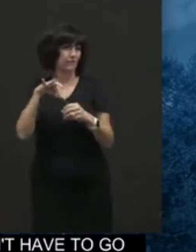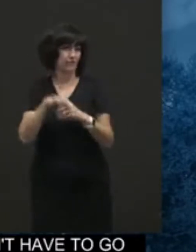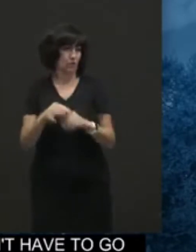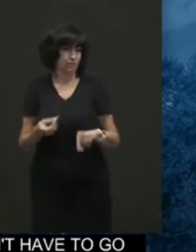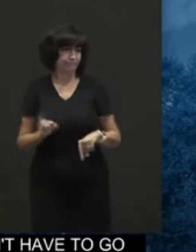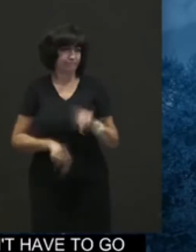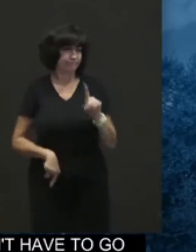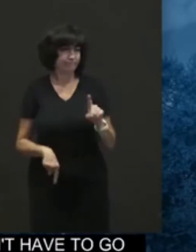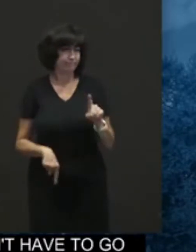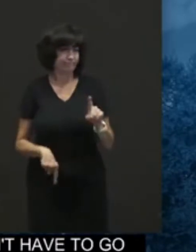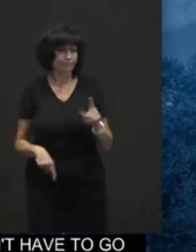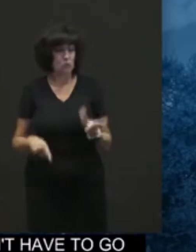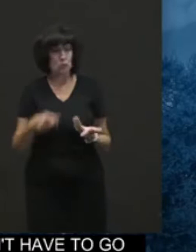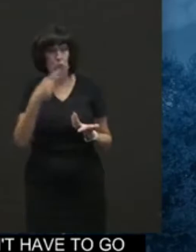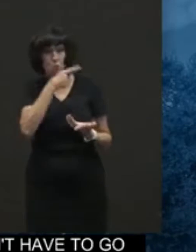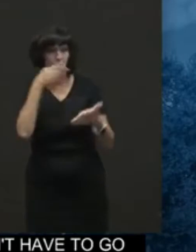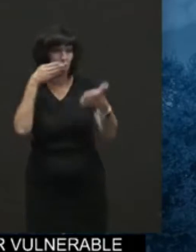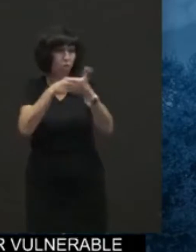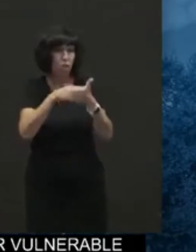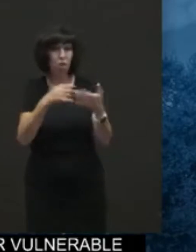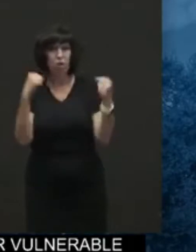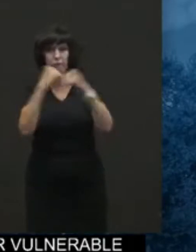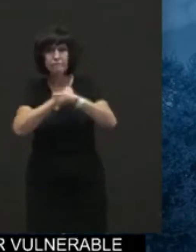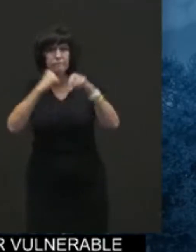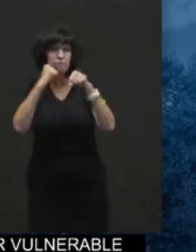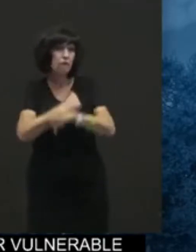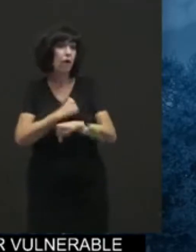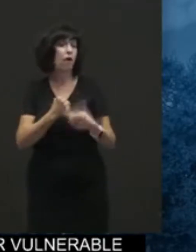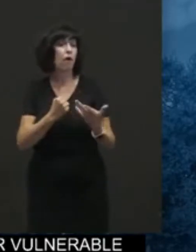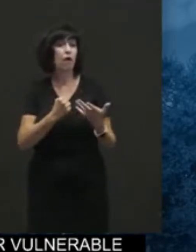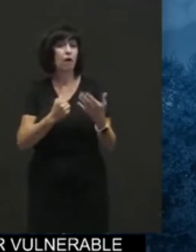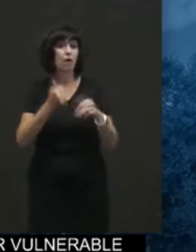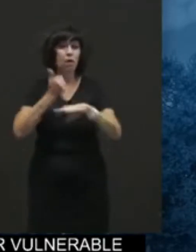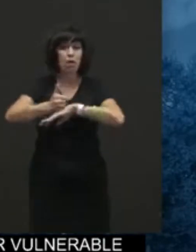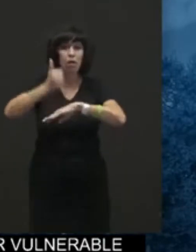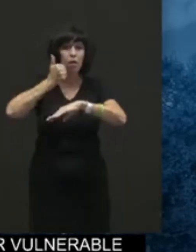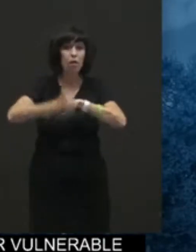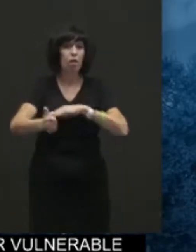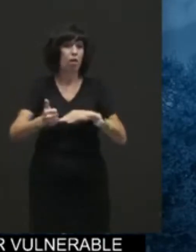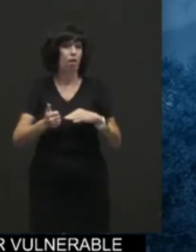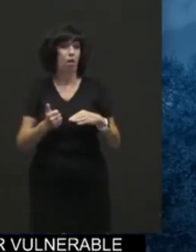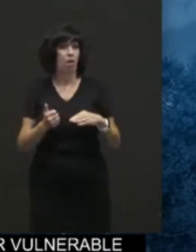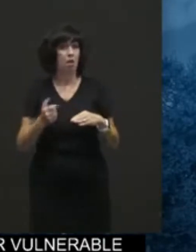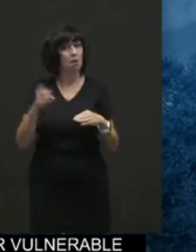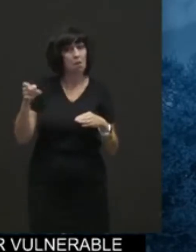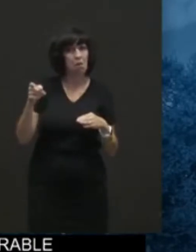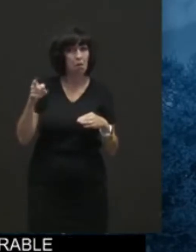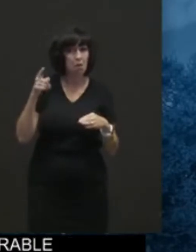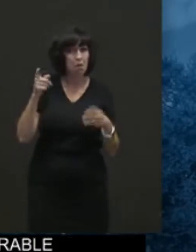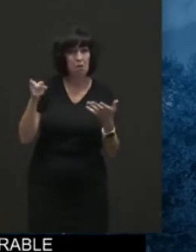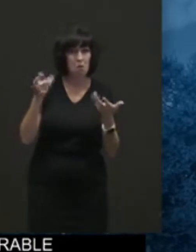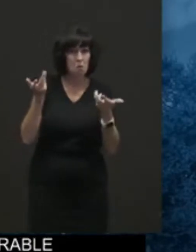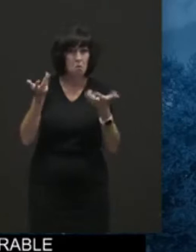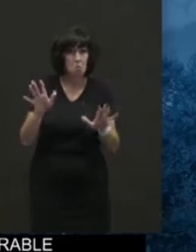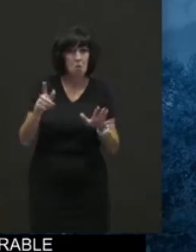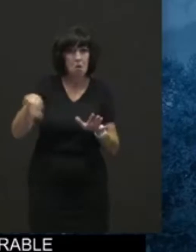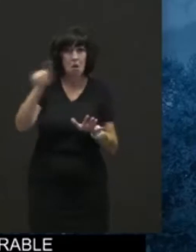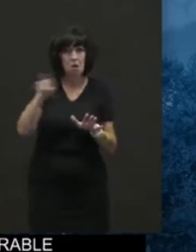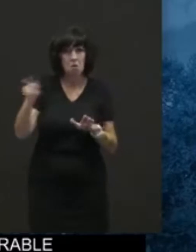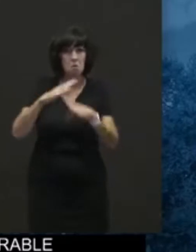to me. We ought to be finding ways to make it easier to people to vote and to vote safely. And fortunately, the